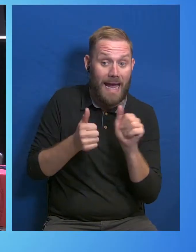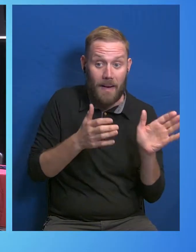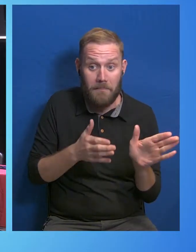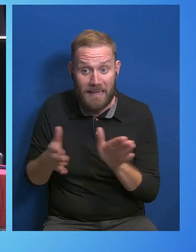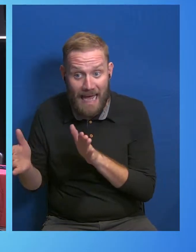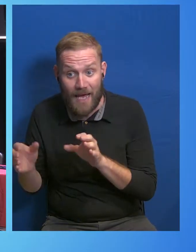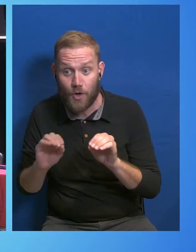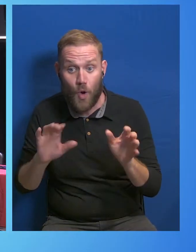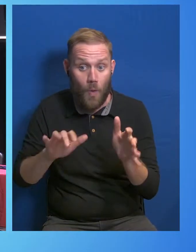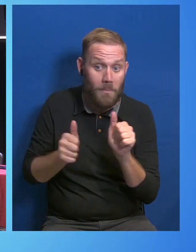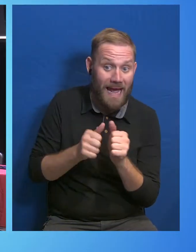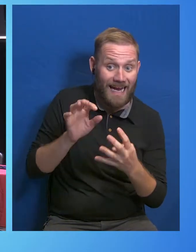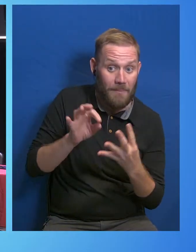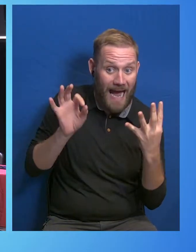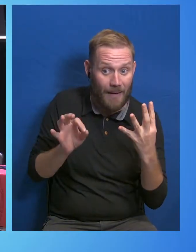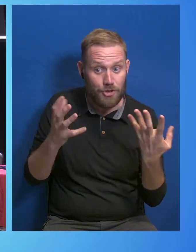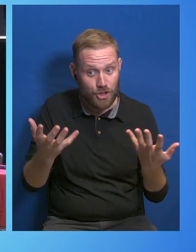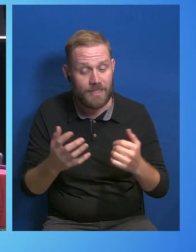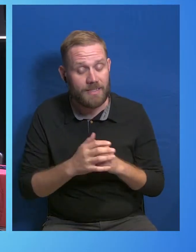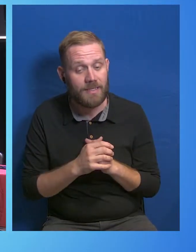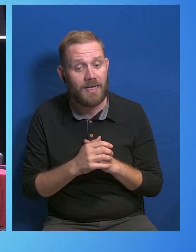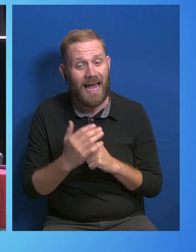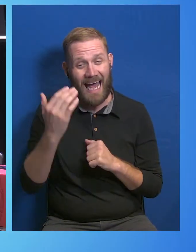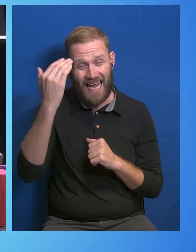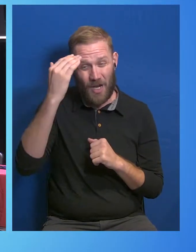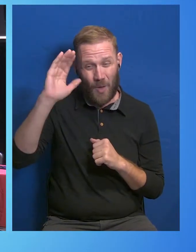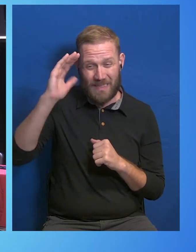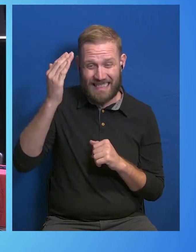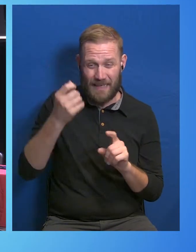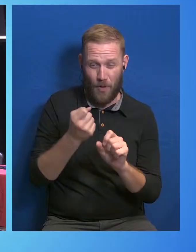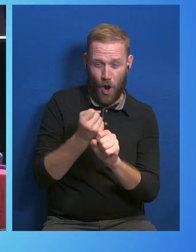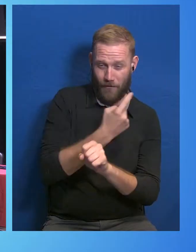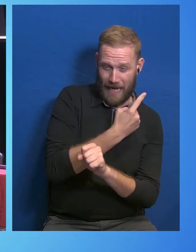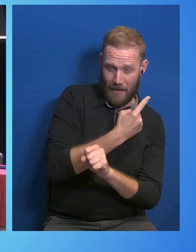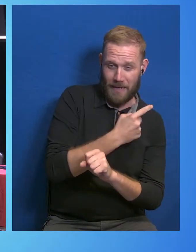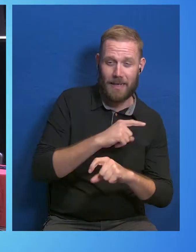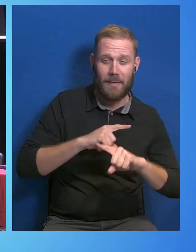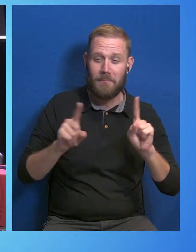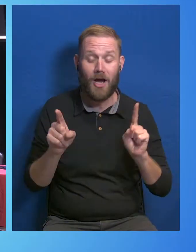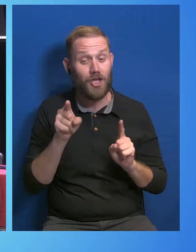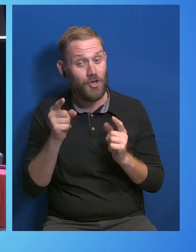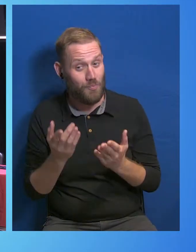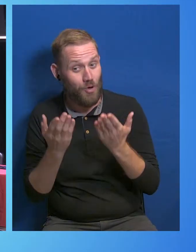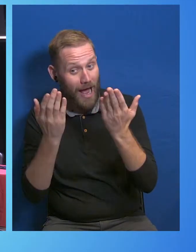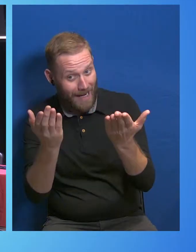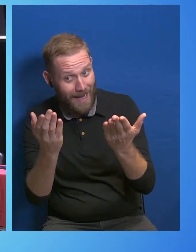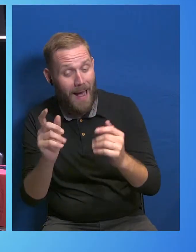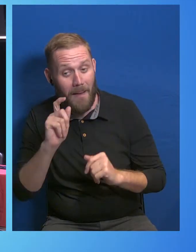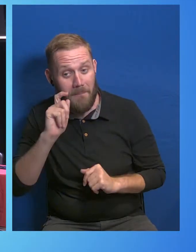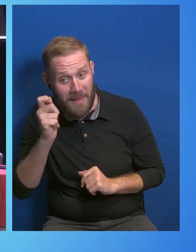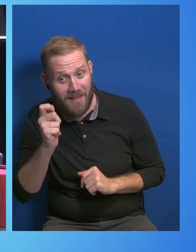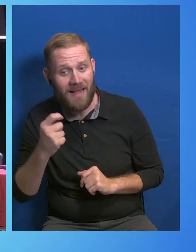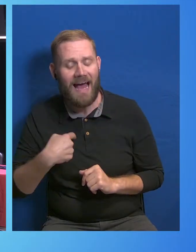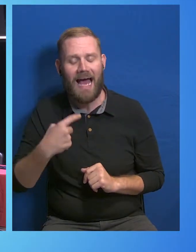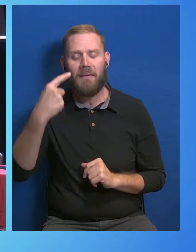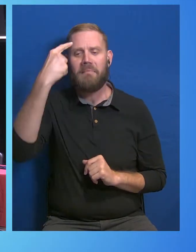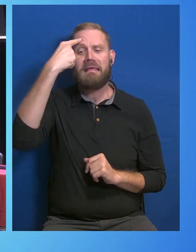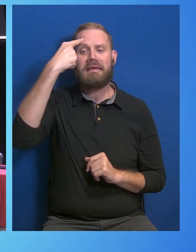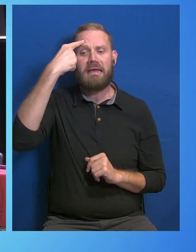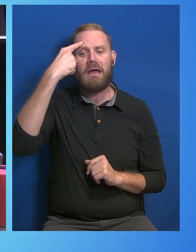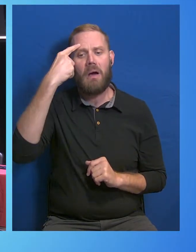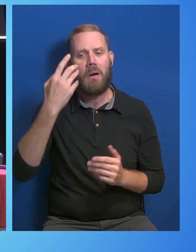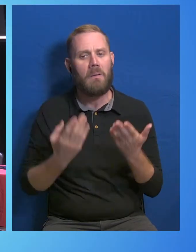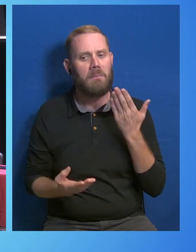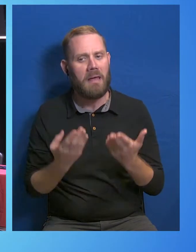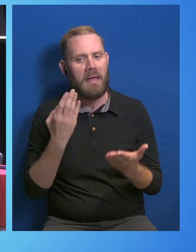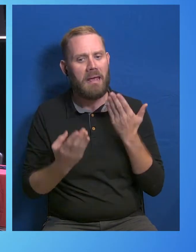backup option. I know this may seem off topic, but since you brought it up, it actually makes me think that